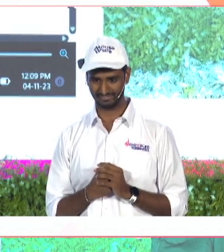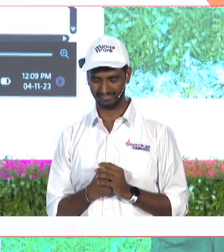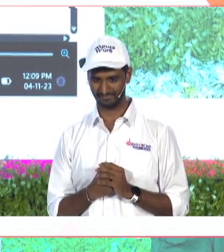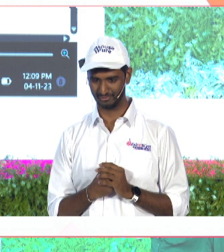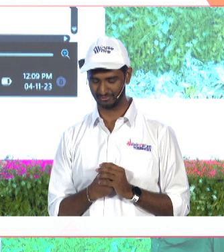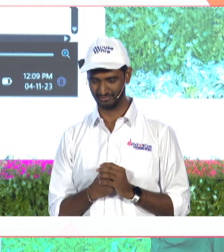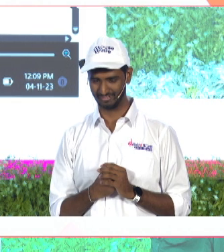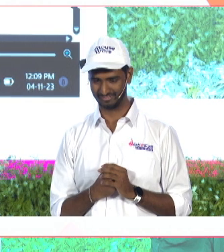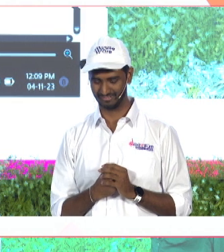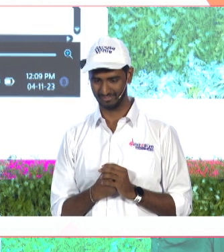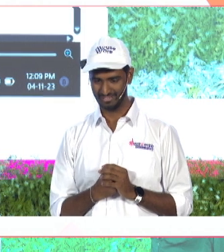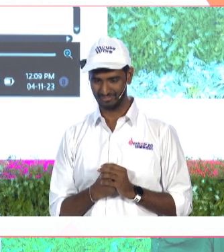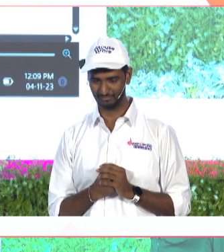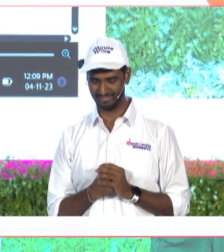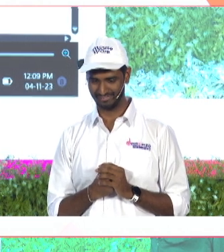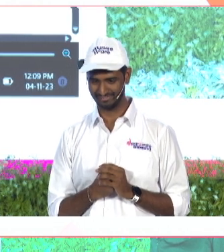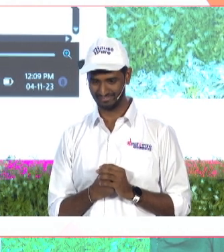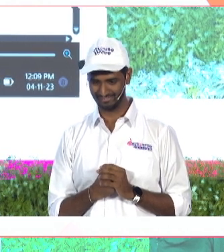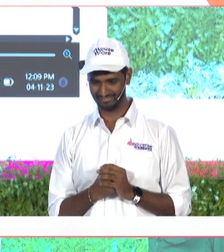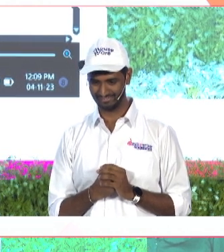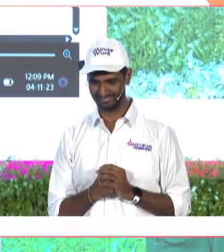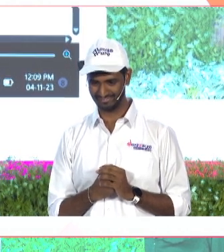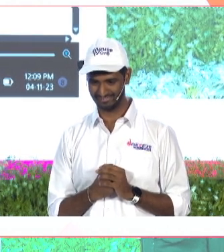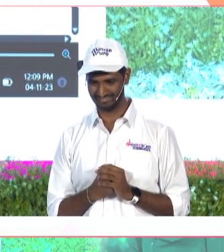Yeah, as I said, I'm not good at painting.